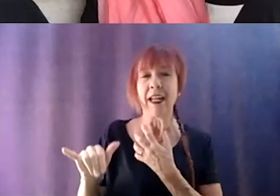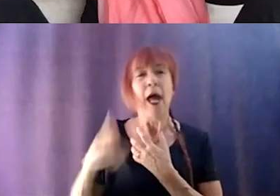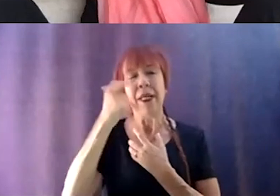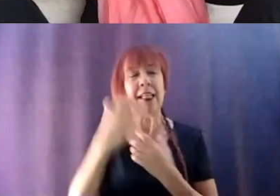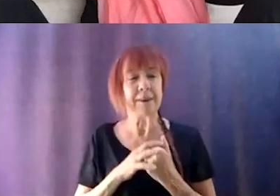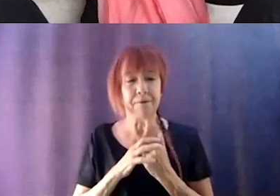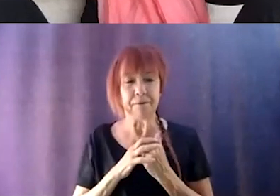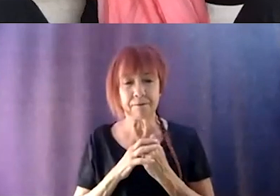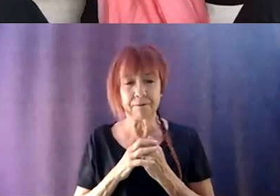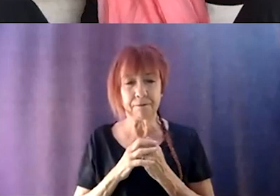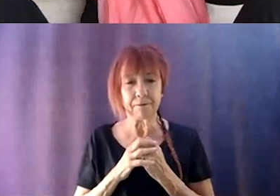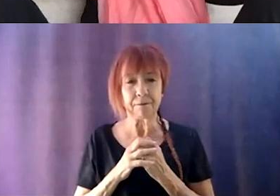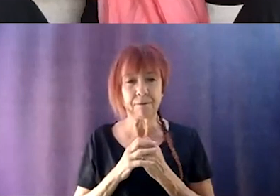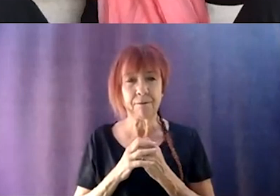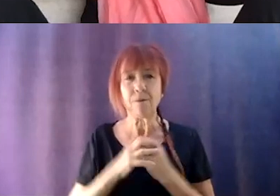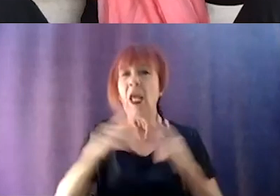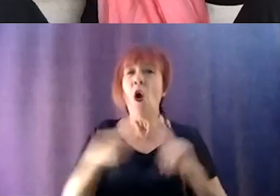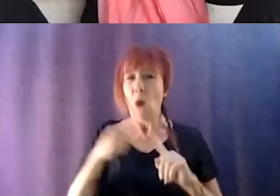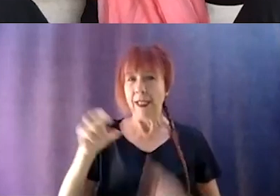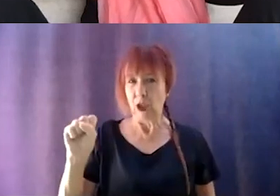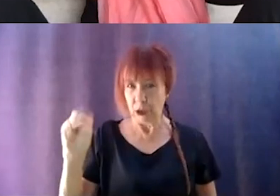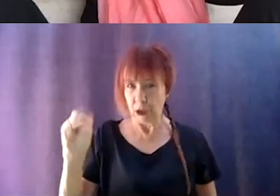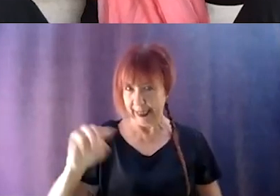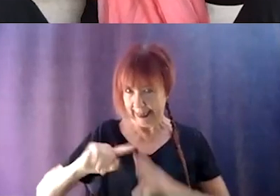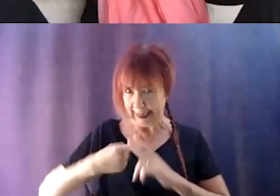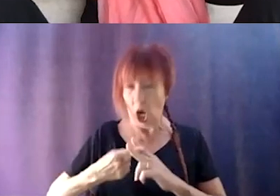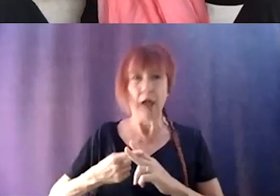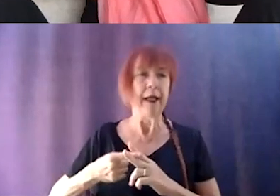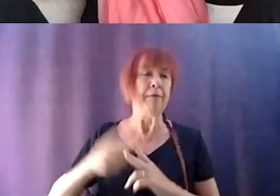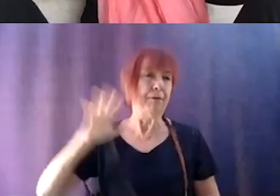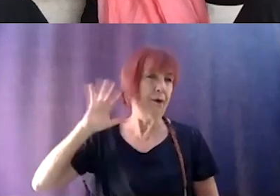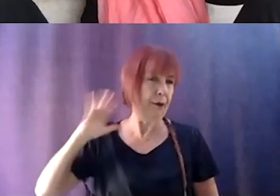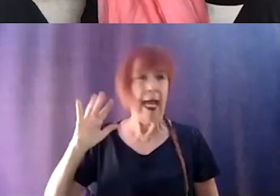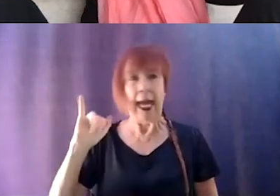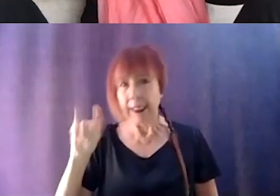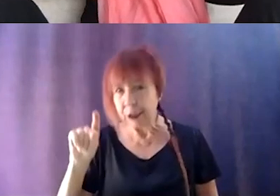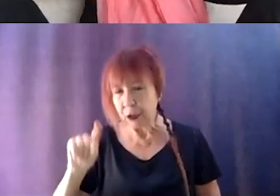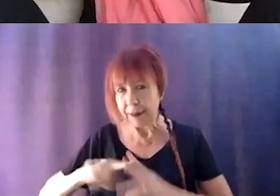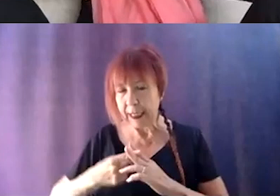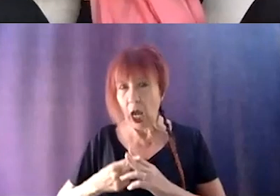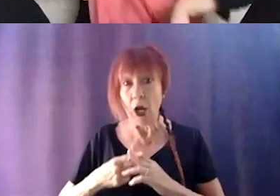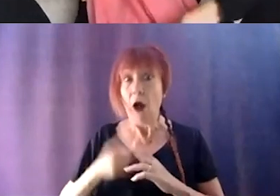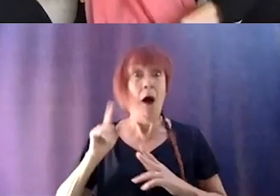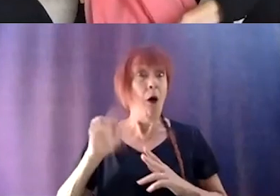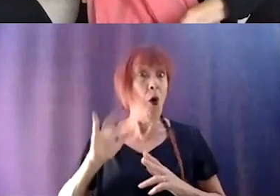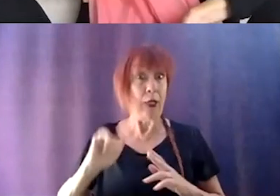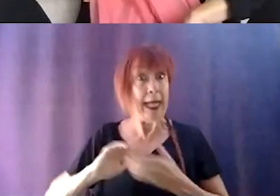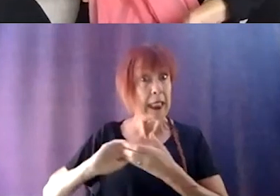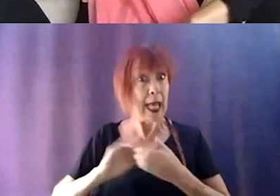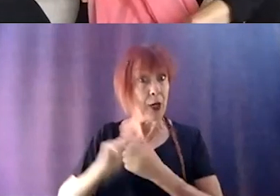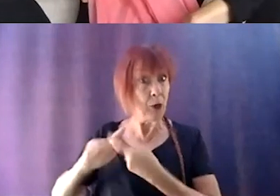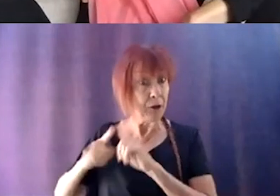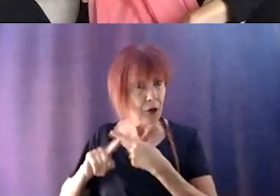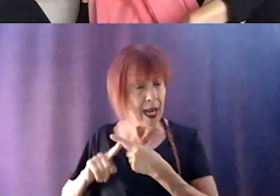I think when social media first started, when Instagram first started and you realized, oh, you can collaborate with brands, I think there